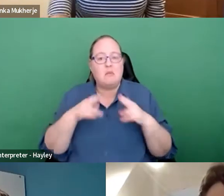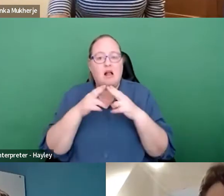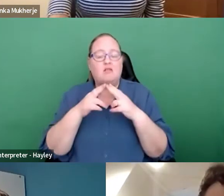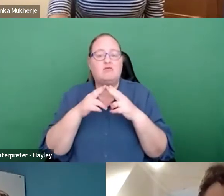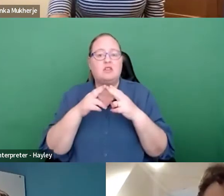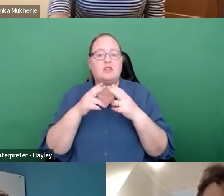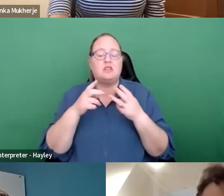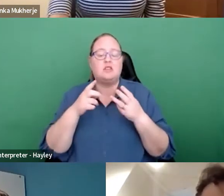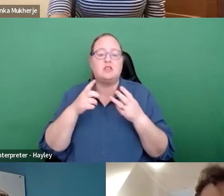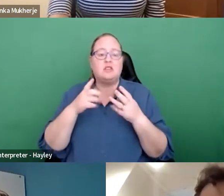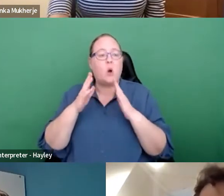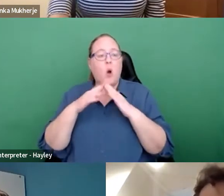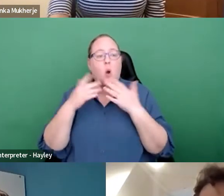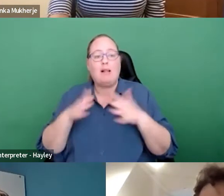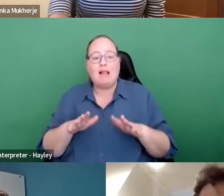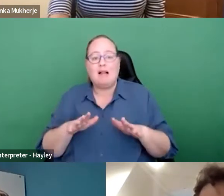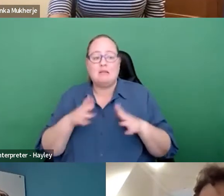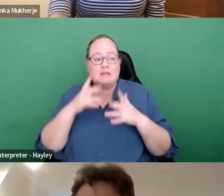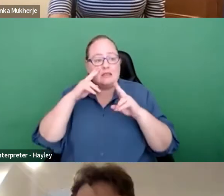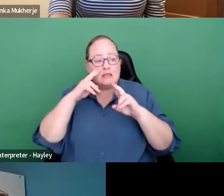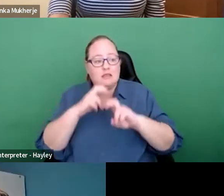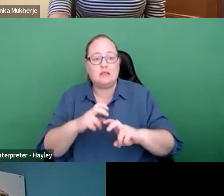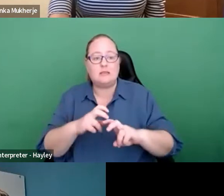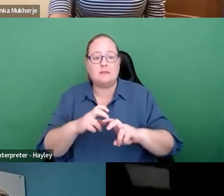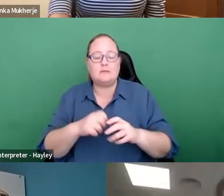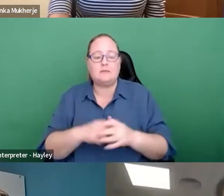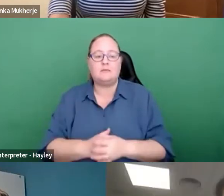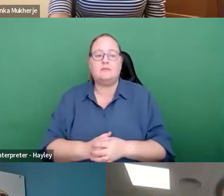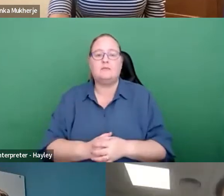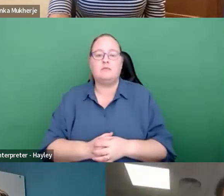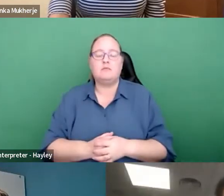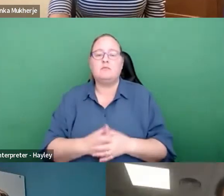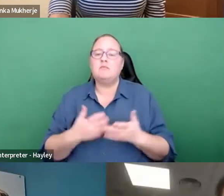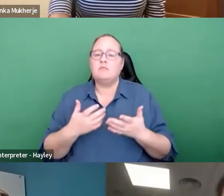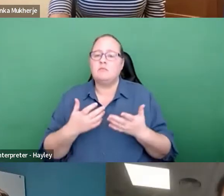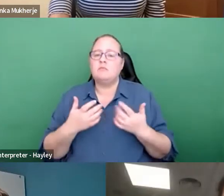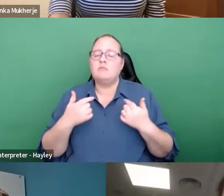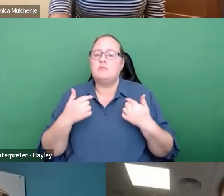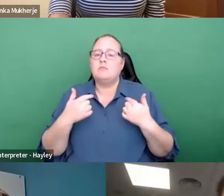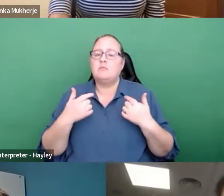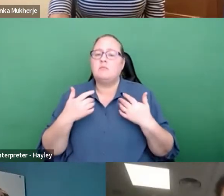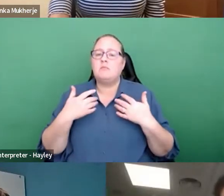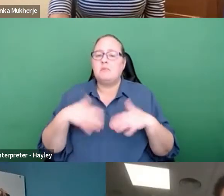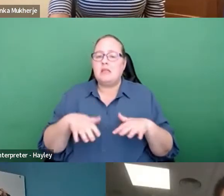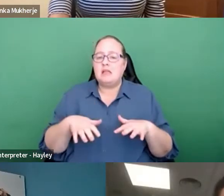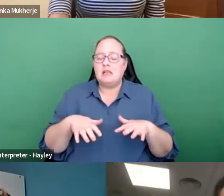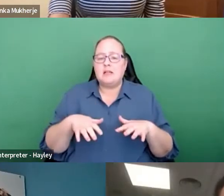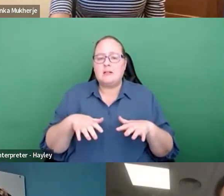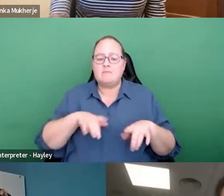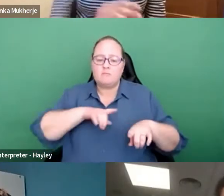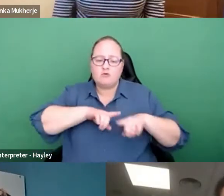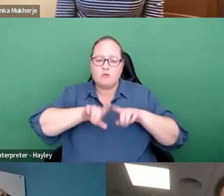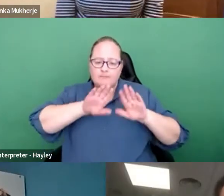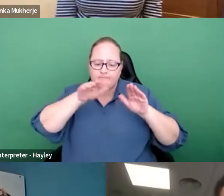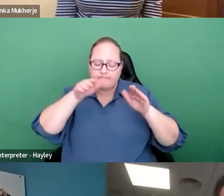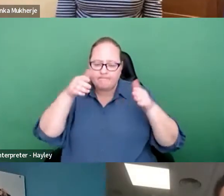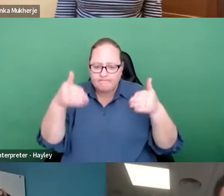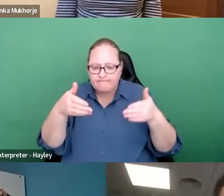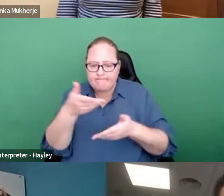and homes without people. What we're trying to achieve today is a conversation about what